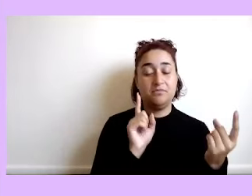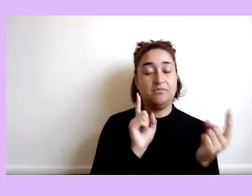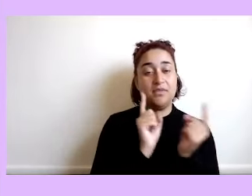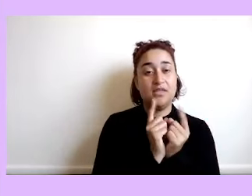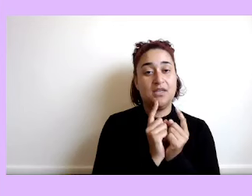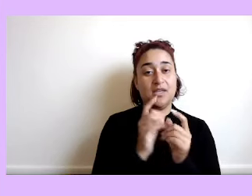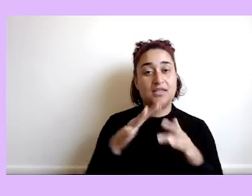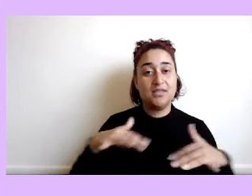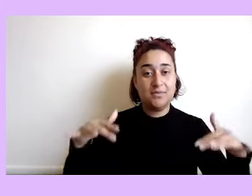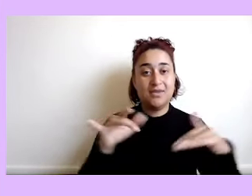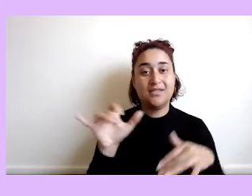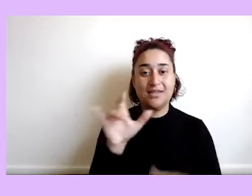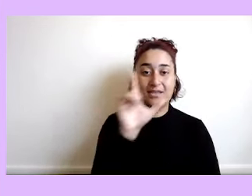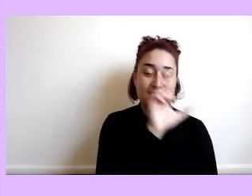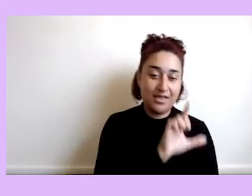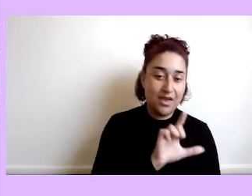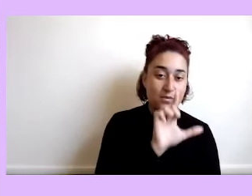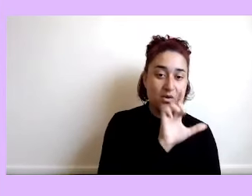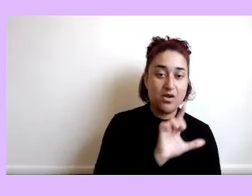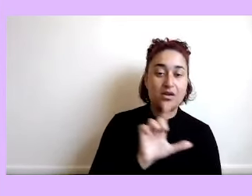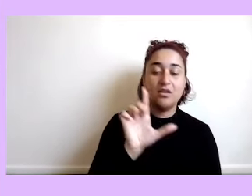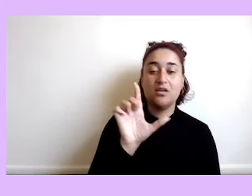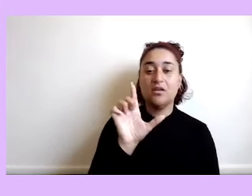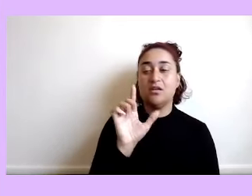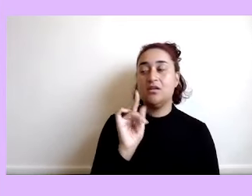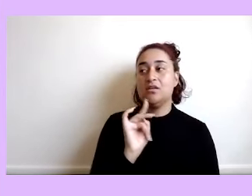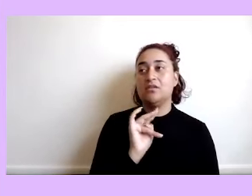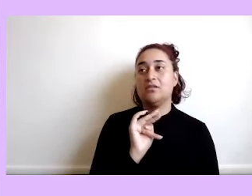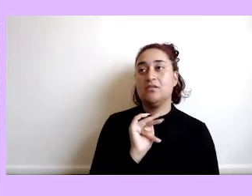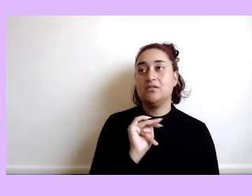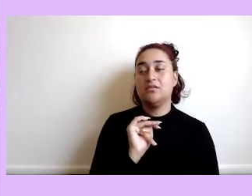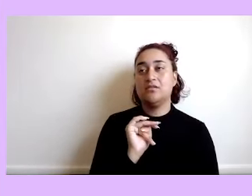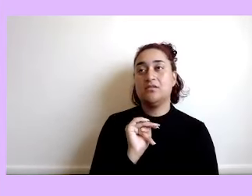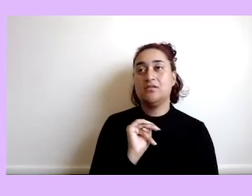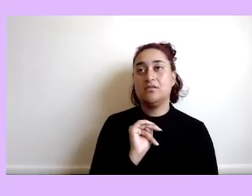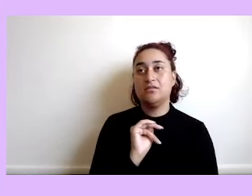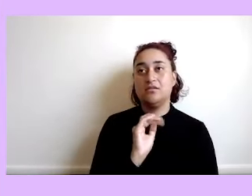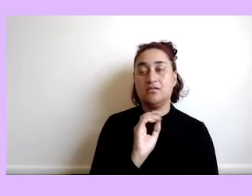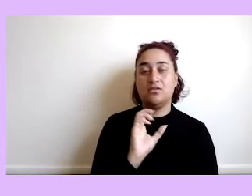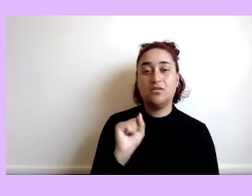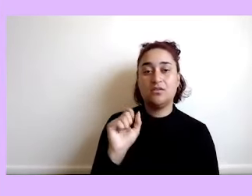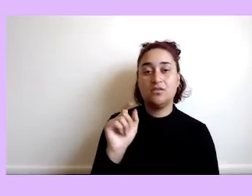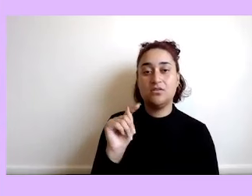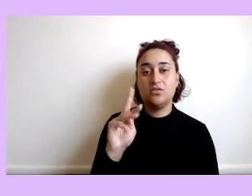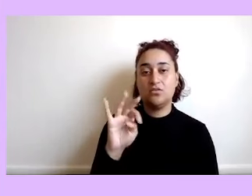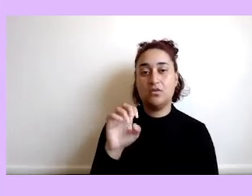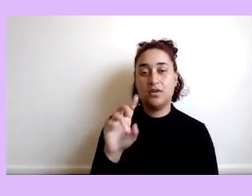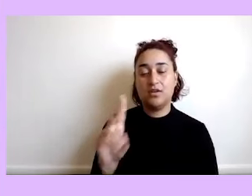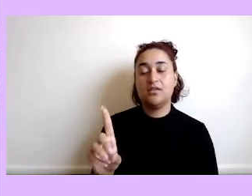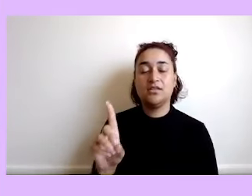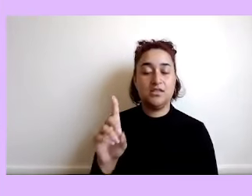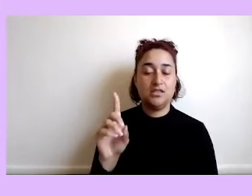spaces like the library and the Strand, which are anywhere between 300 to 1400,